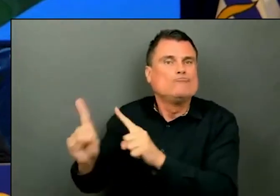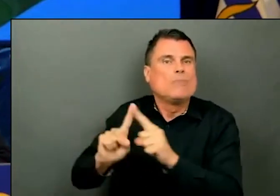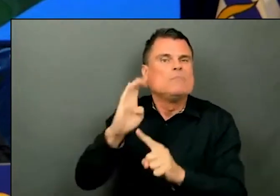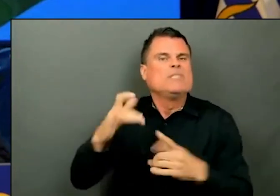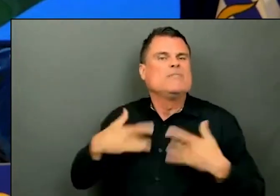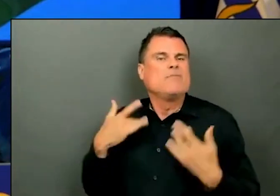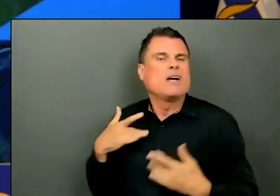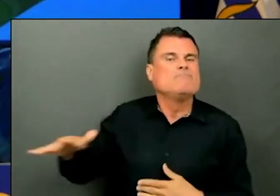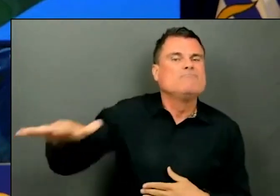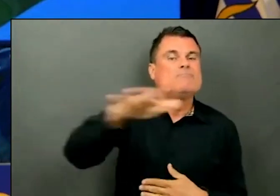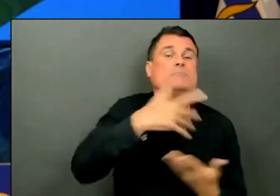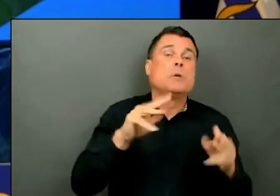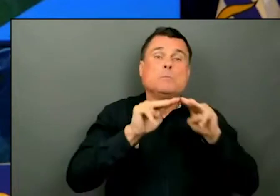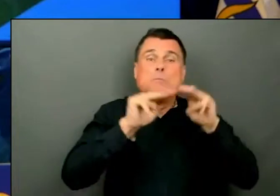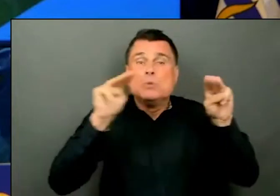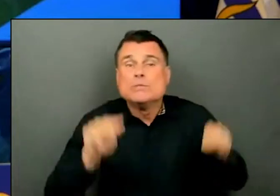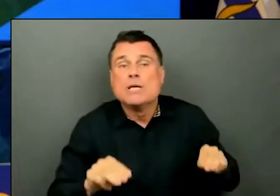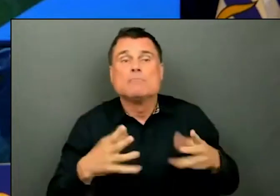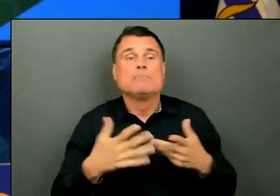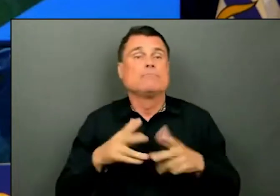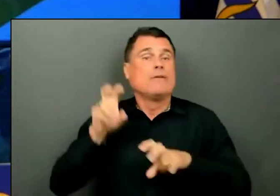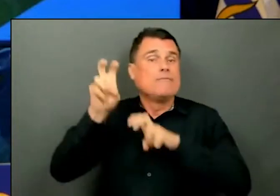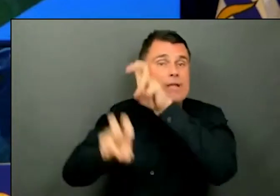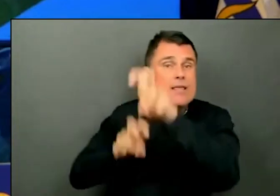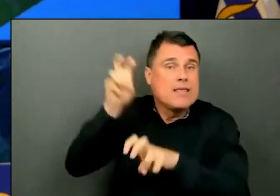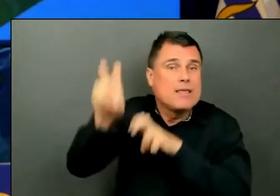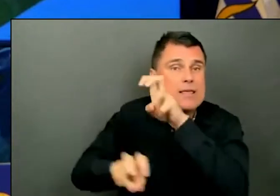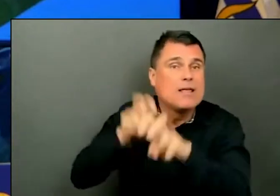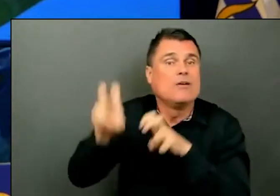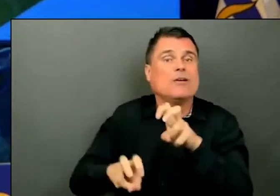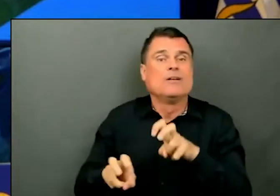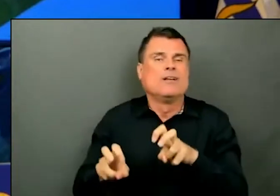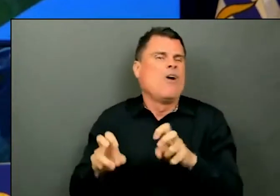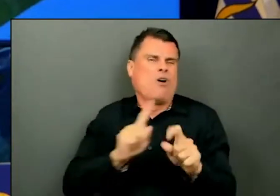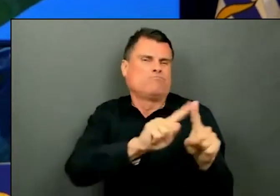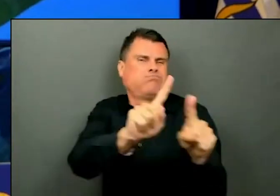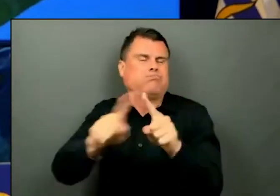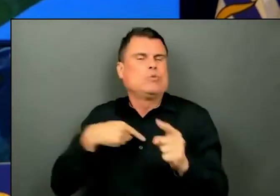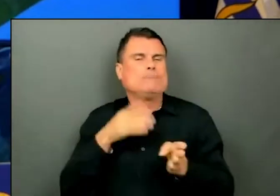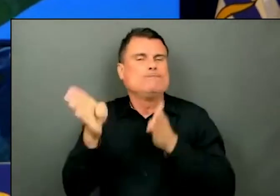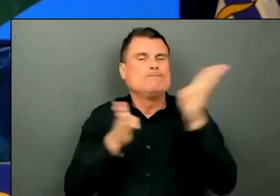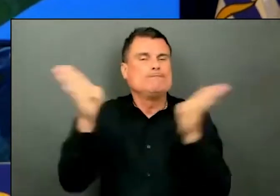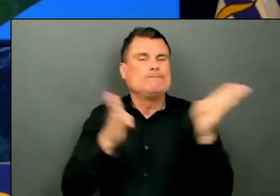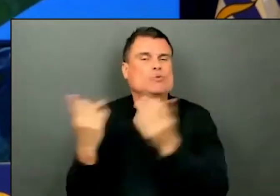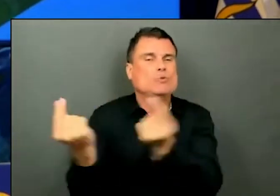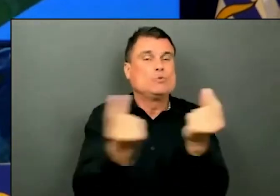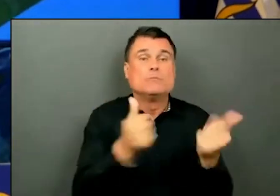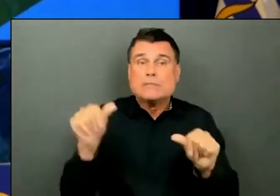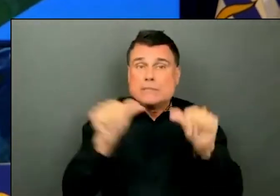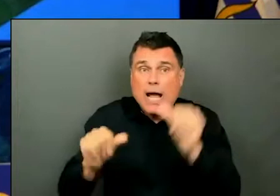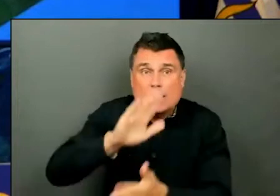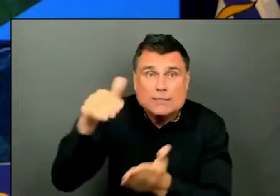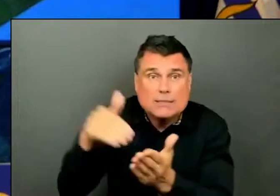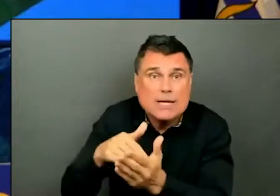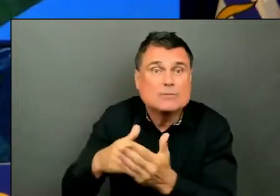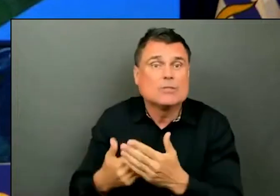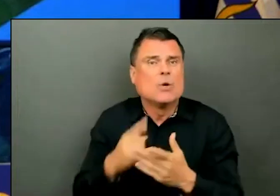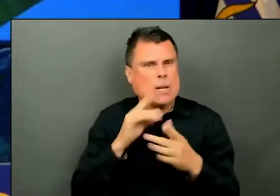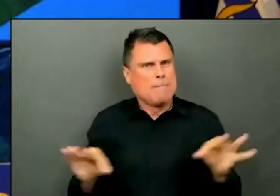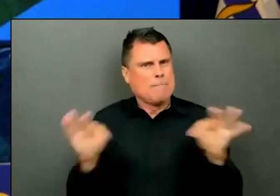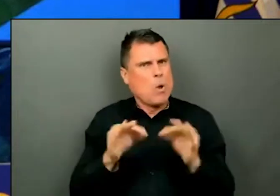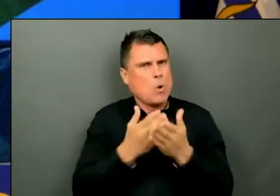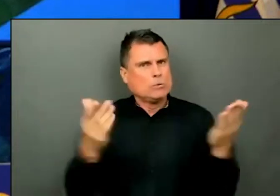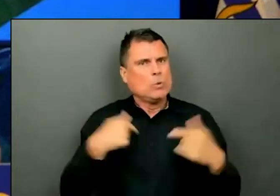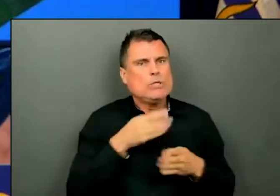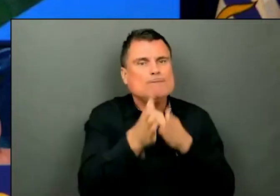science centres, these sites are part of BC's world-renowned tourism industry. And right now, people in tourism are